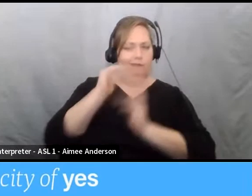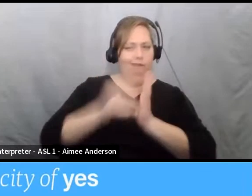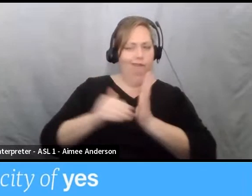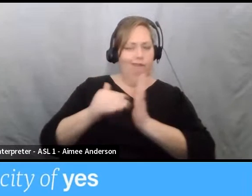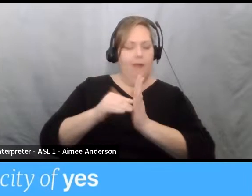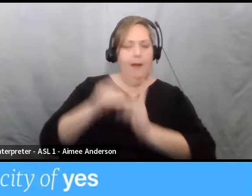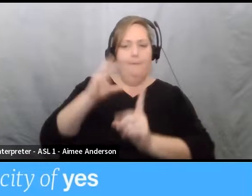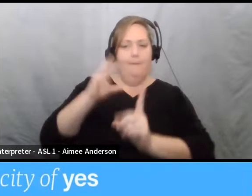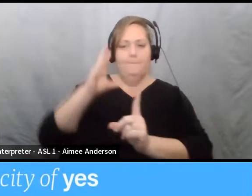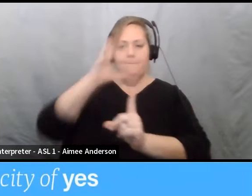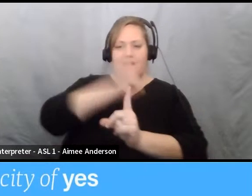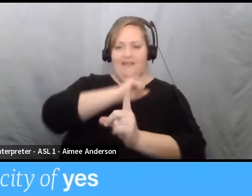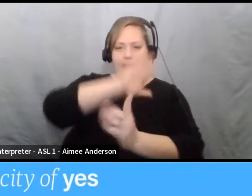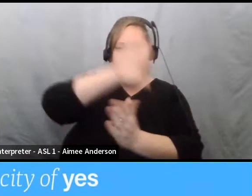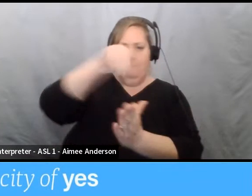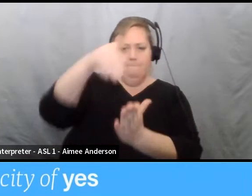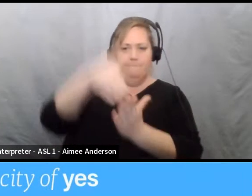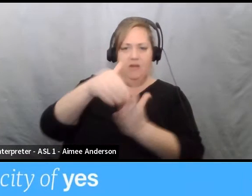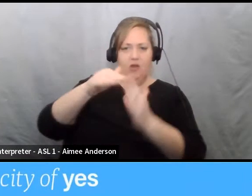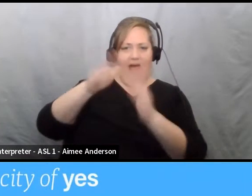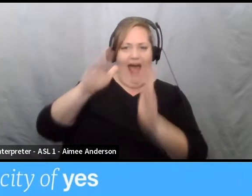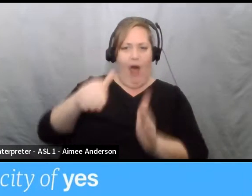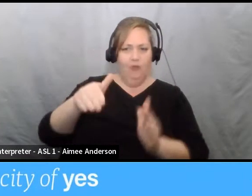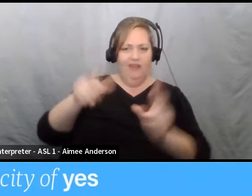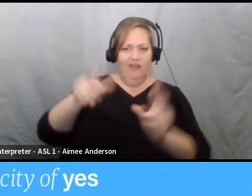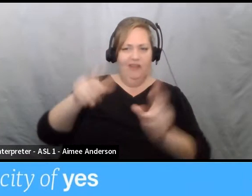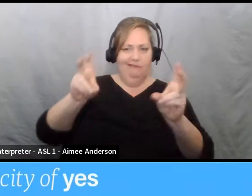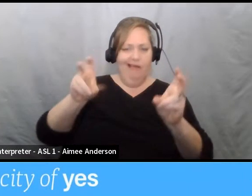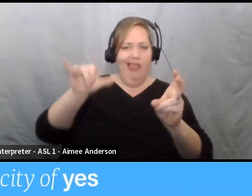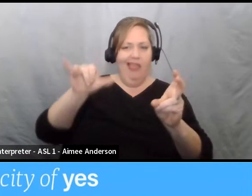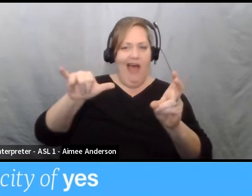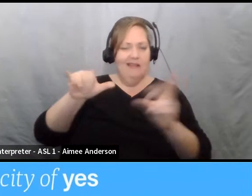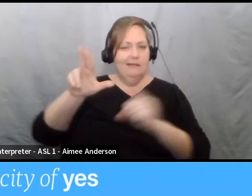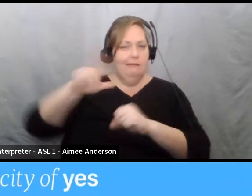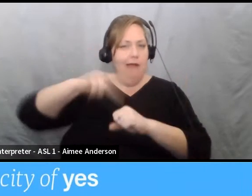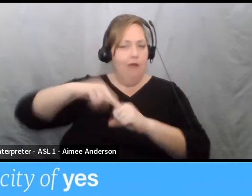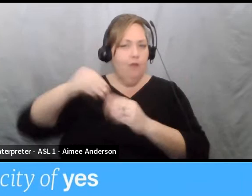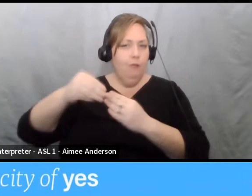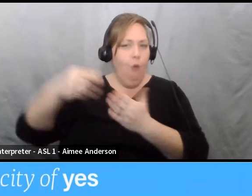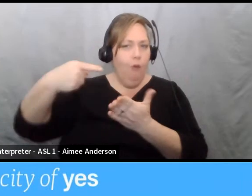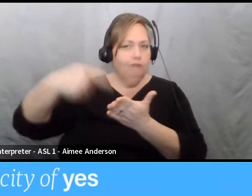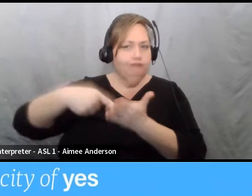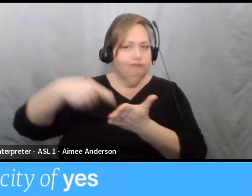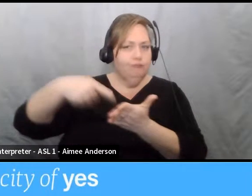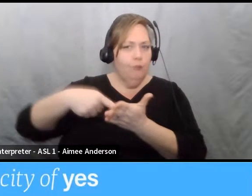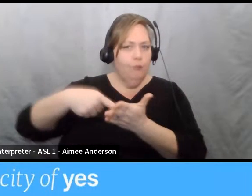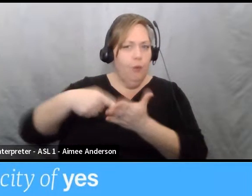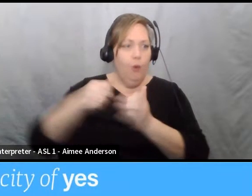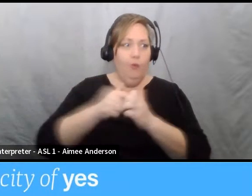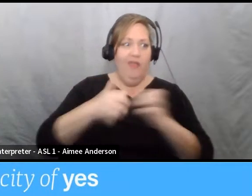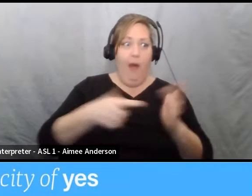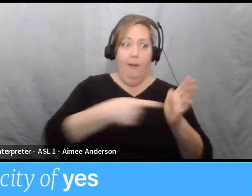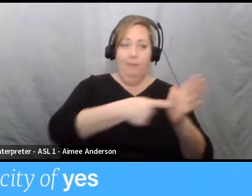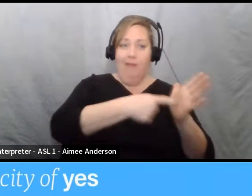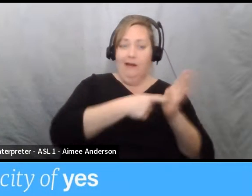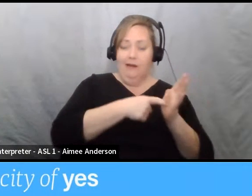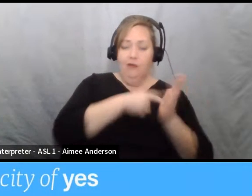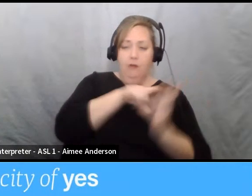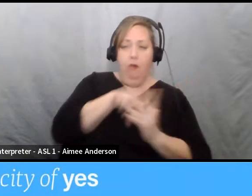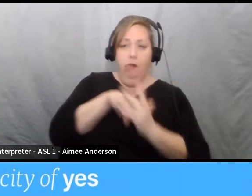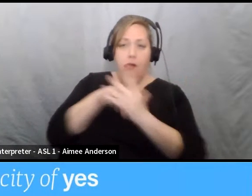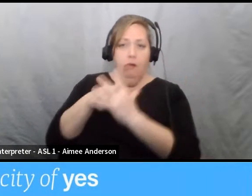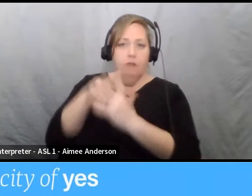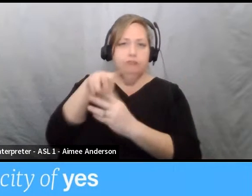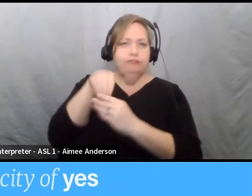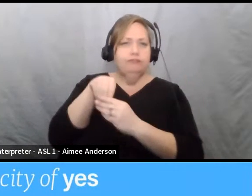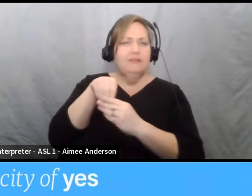middle housing will be naturally a bit more affordable without mandating affordability. So can you just